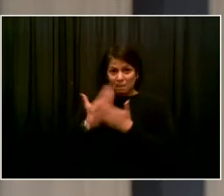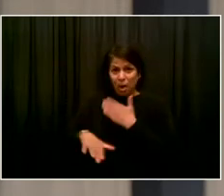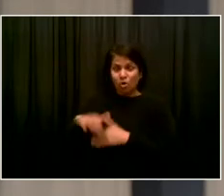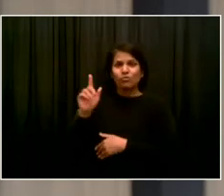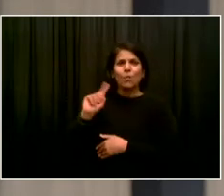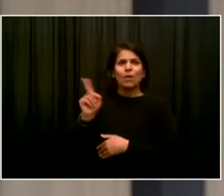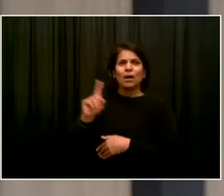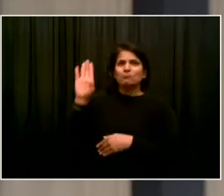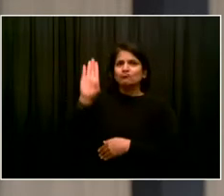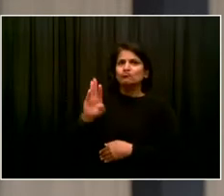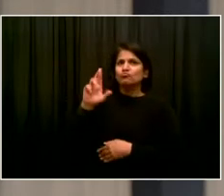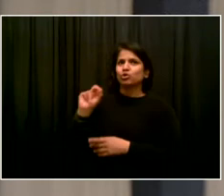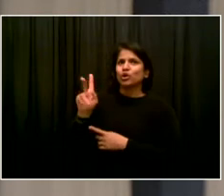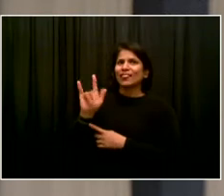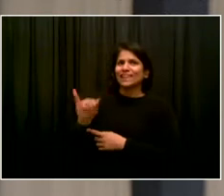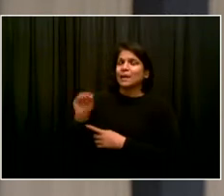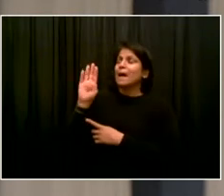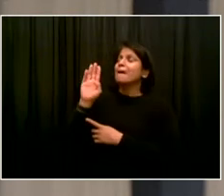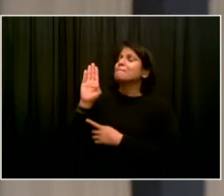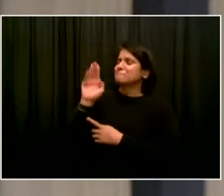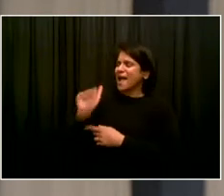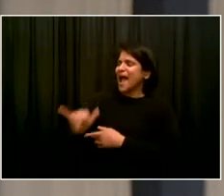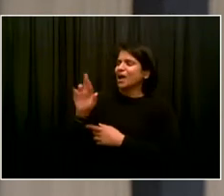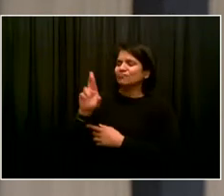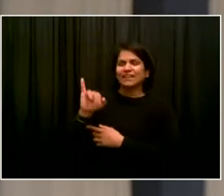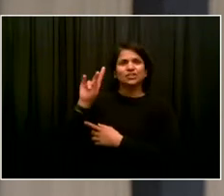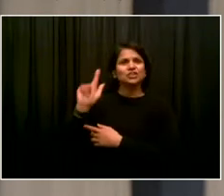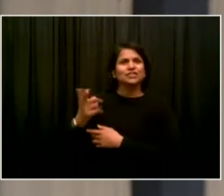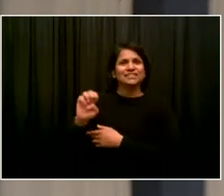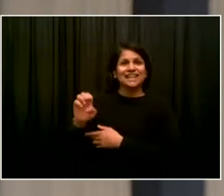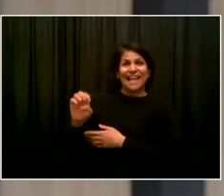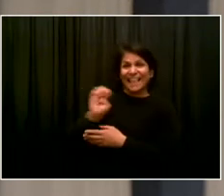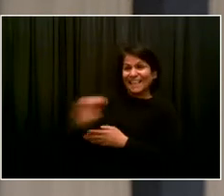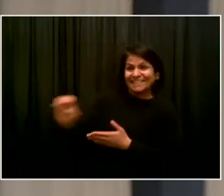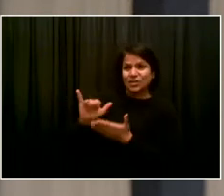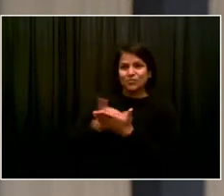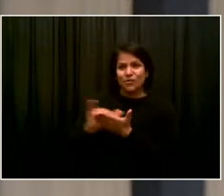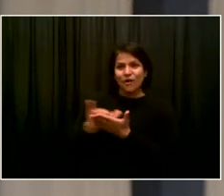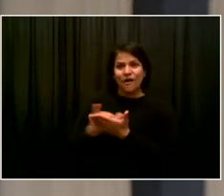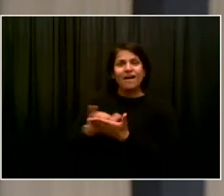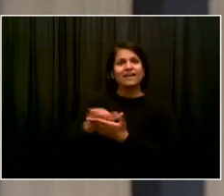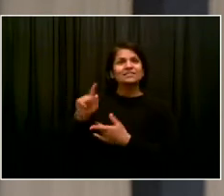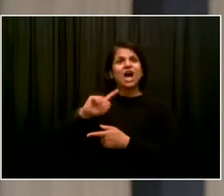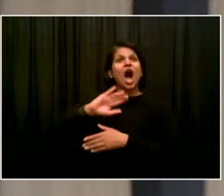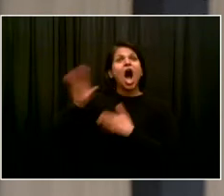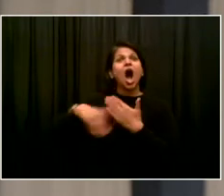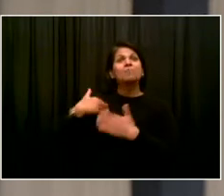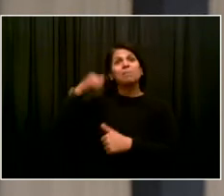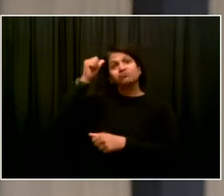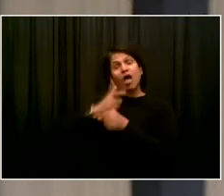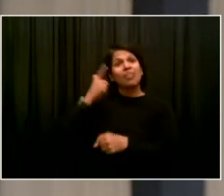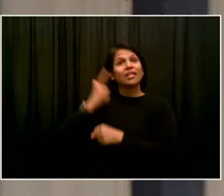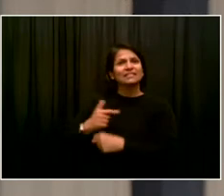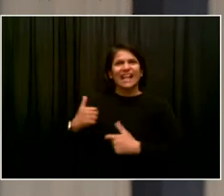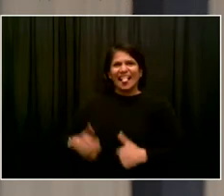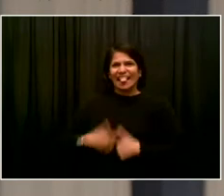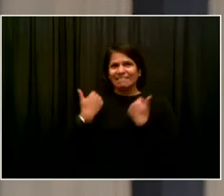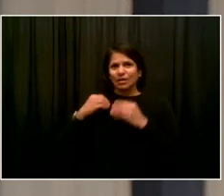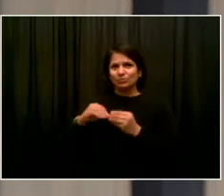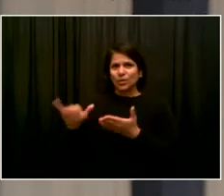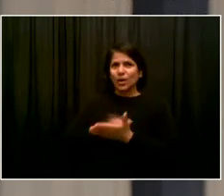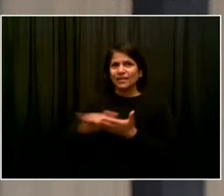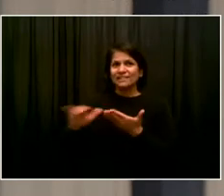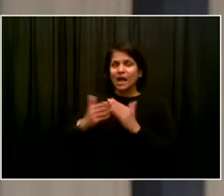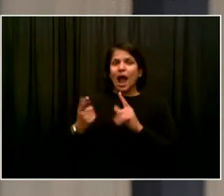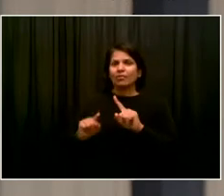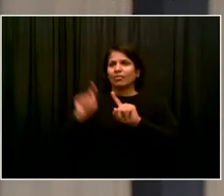York. All my brothers live in New York City. We're spread out, Brooklyn, Manhattan, Staten Island. My mom